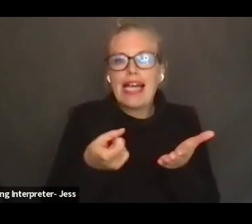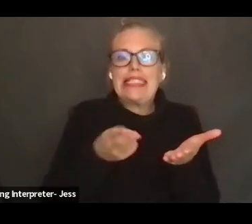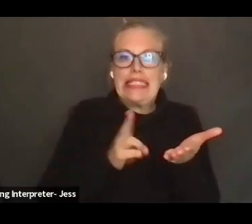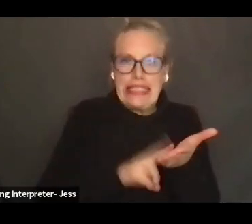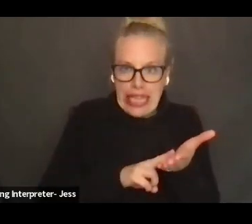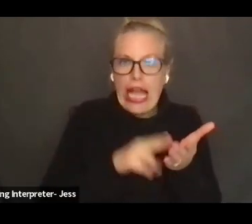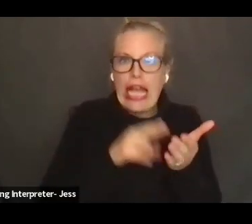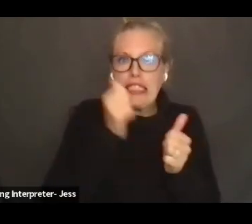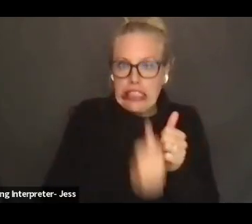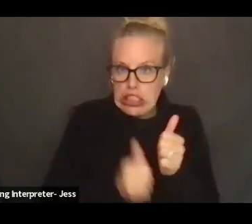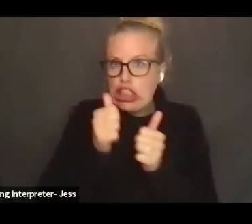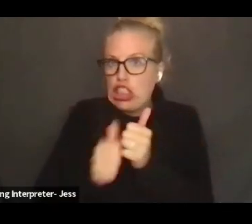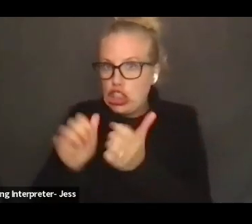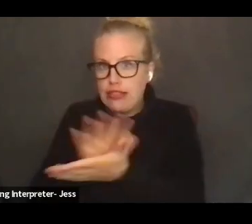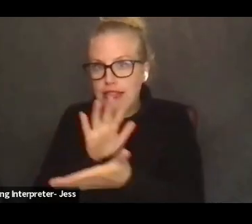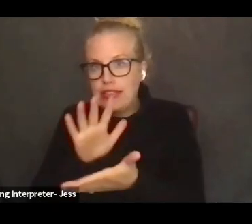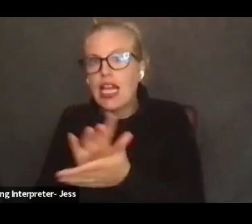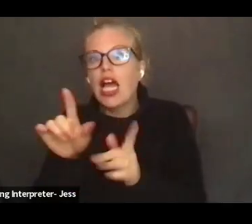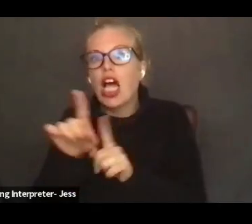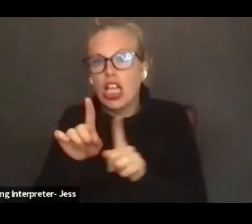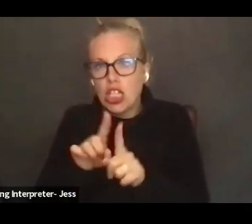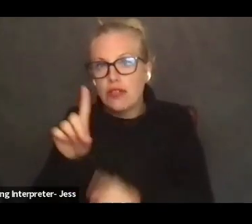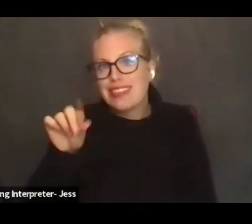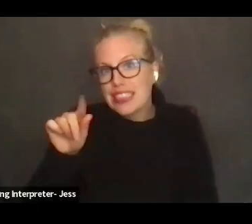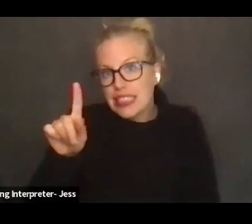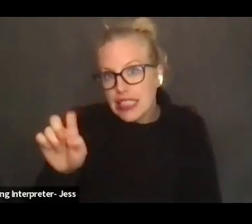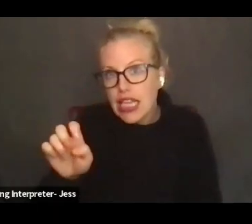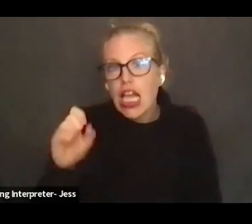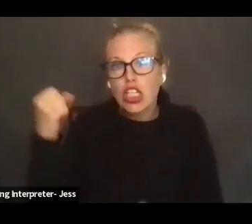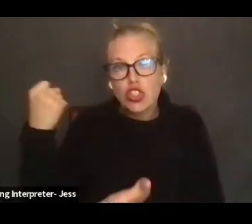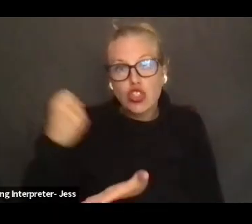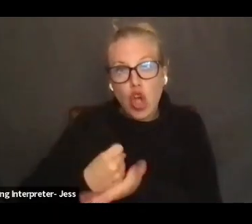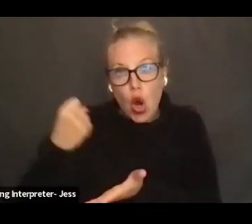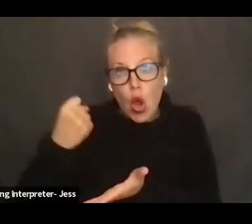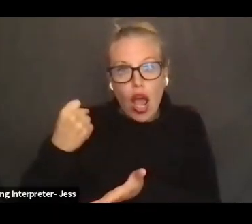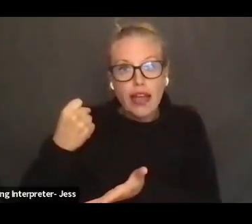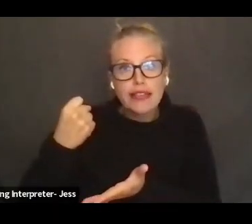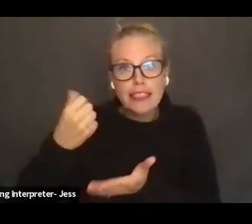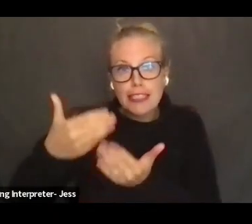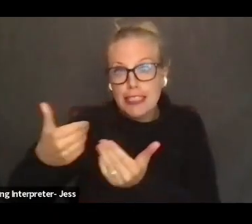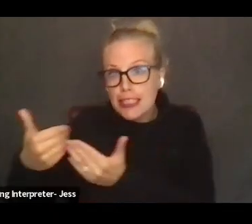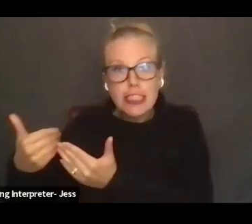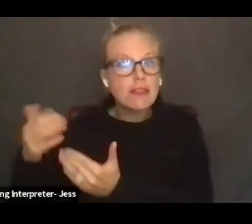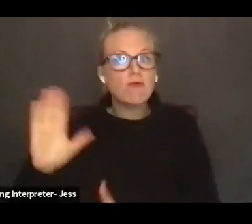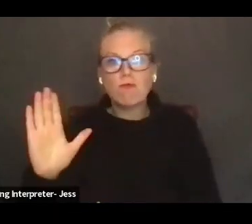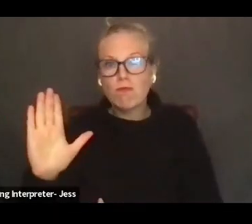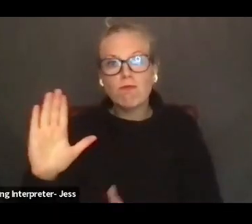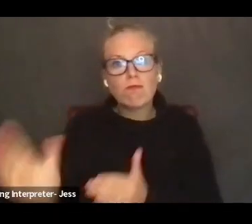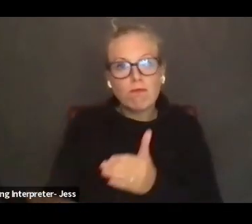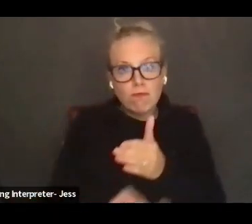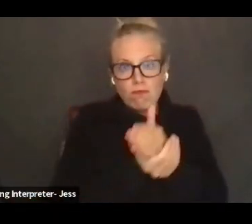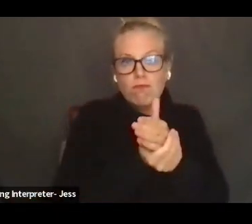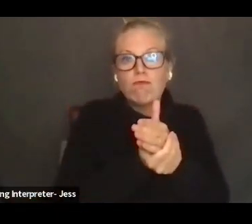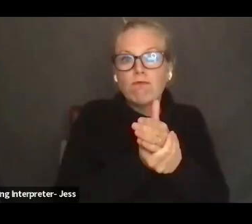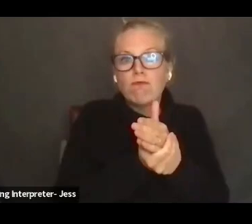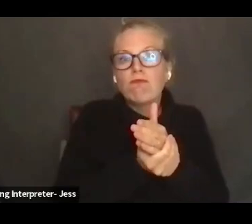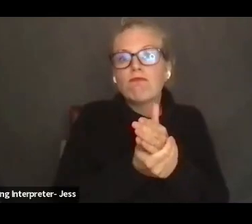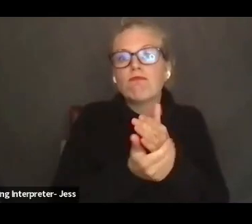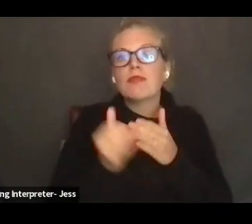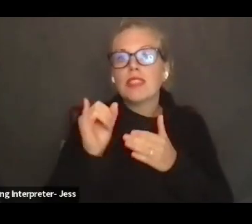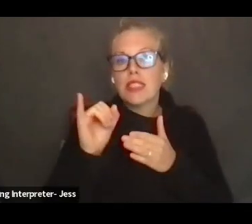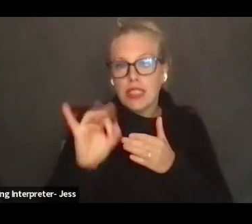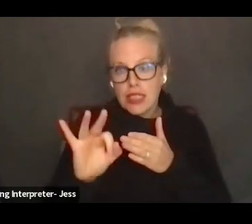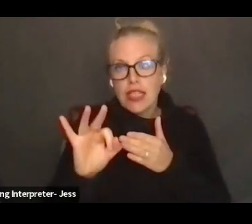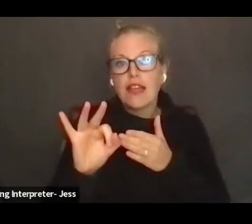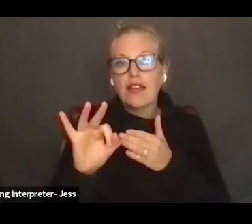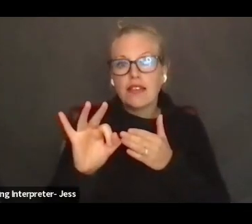those pages. It's not necessary to notarize those pages because you're attaching it. But if you're going to